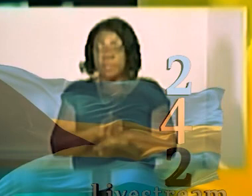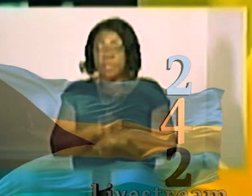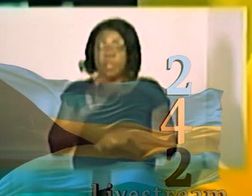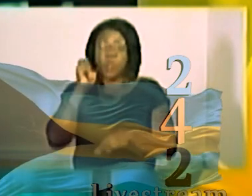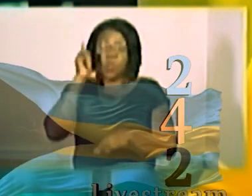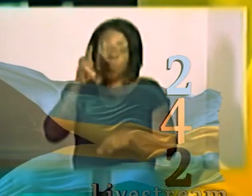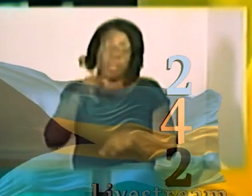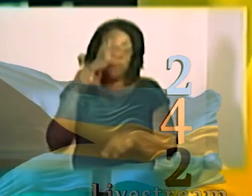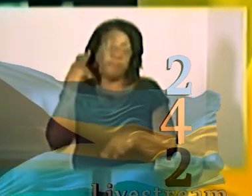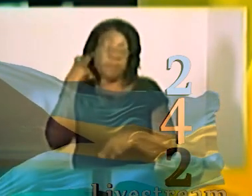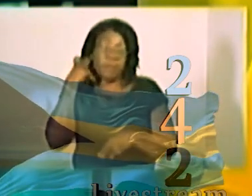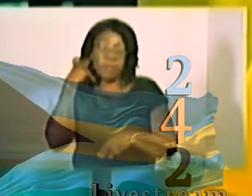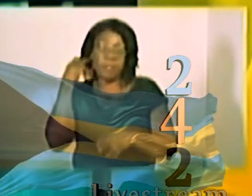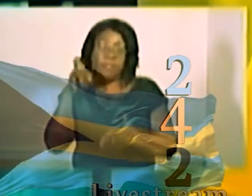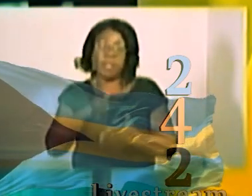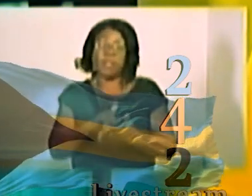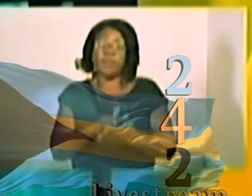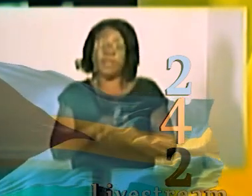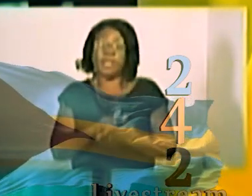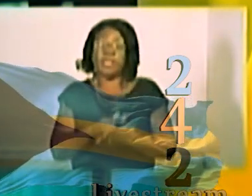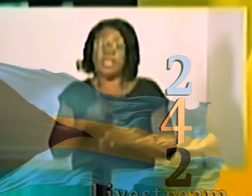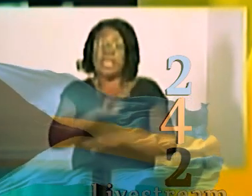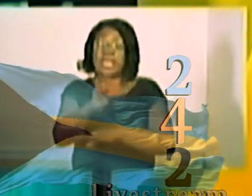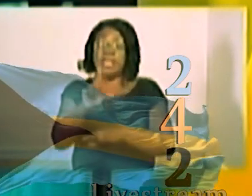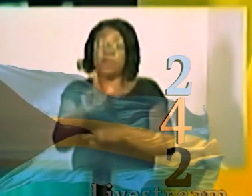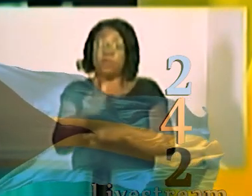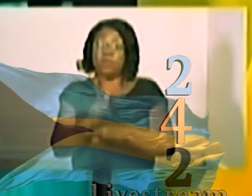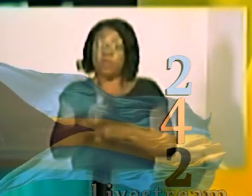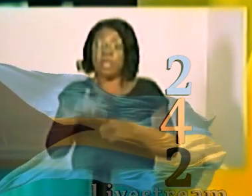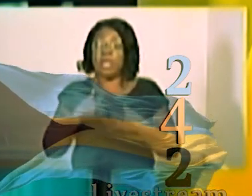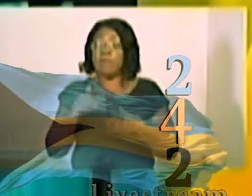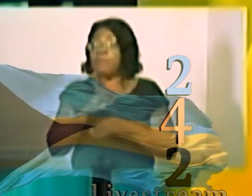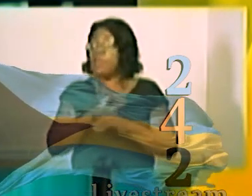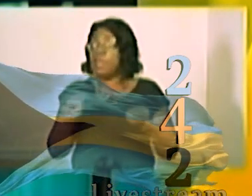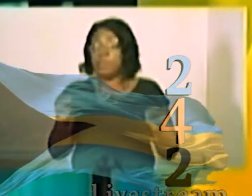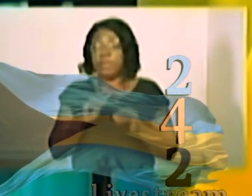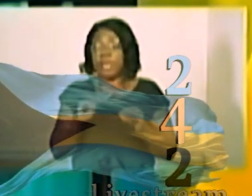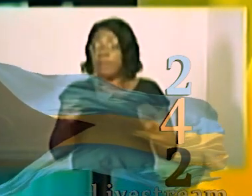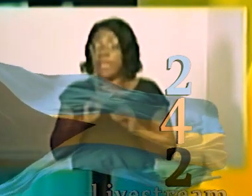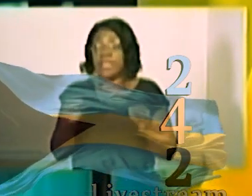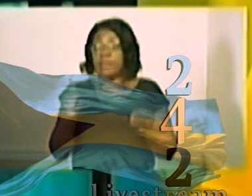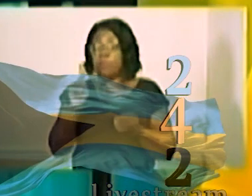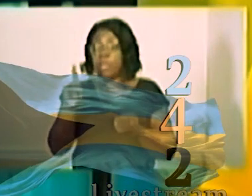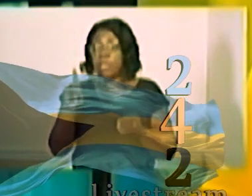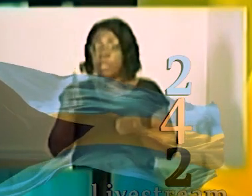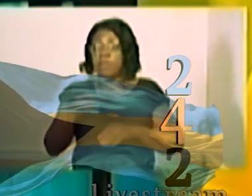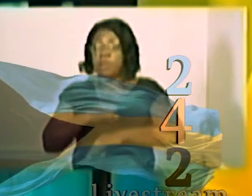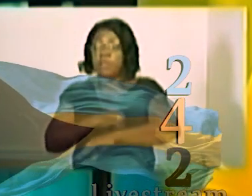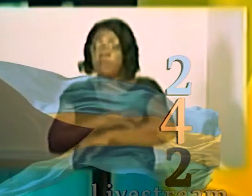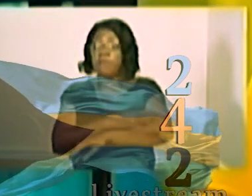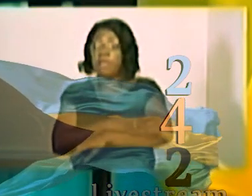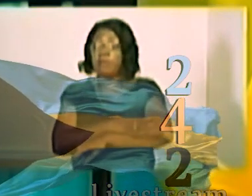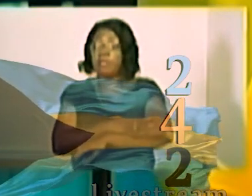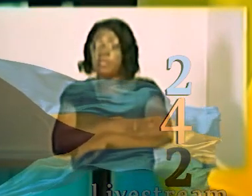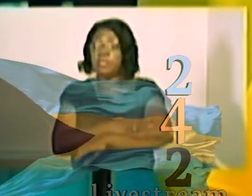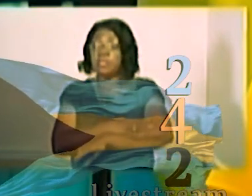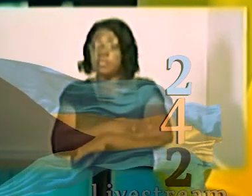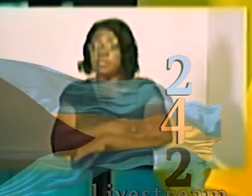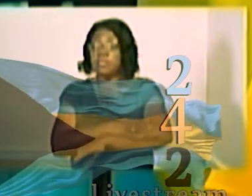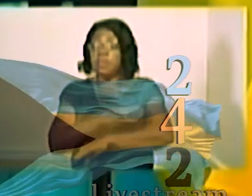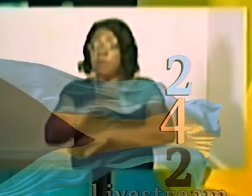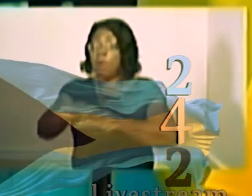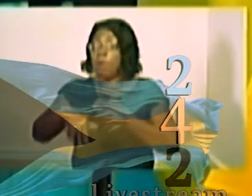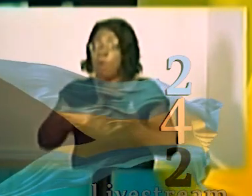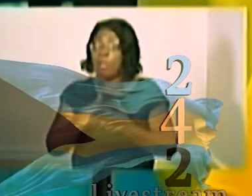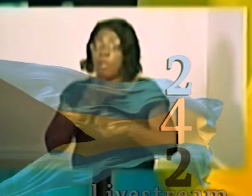You would have heard that Eleuthera has not had a case, the full extent of